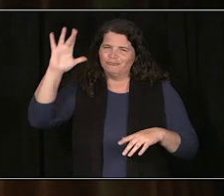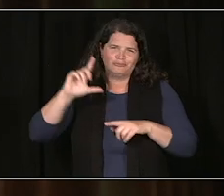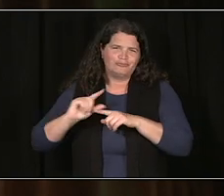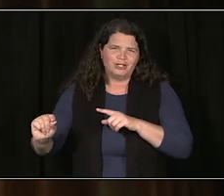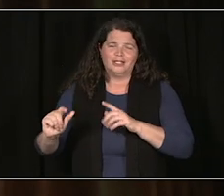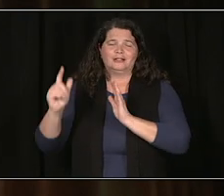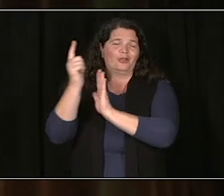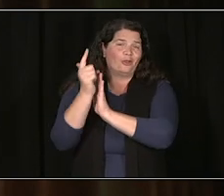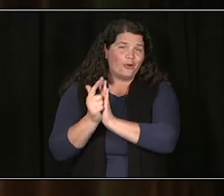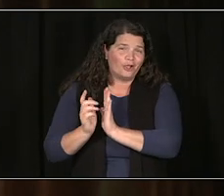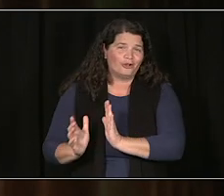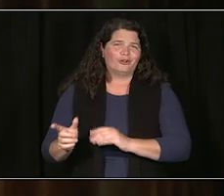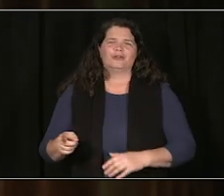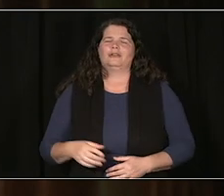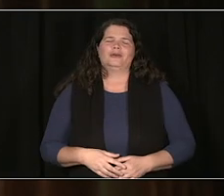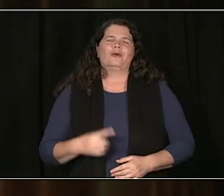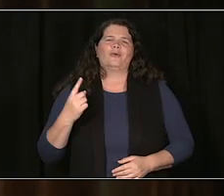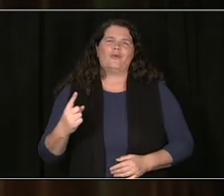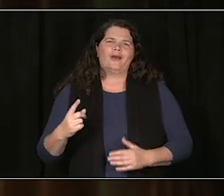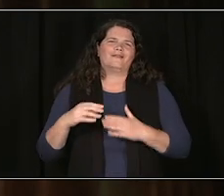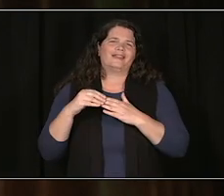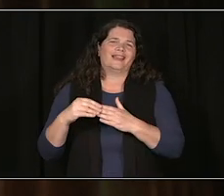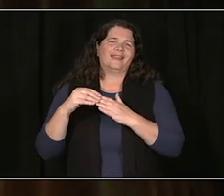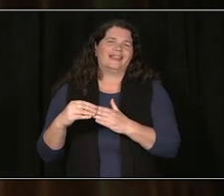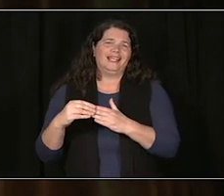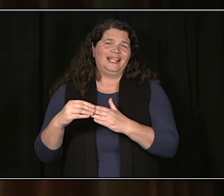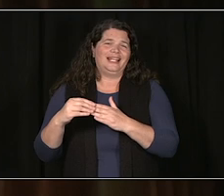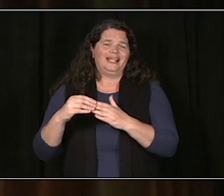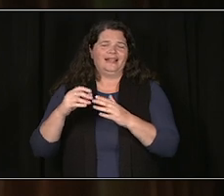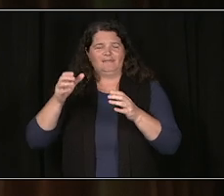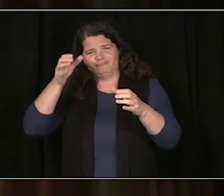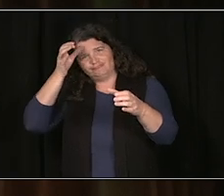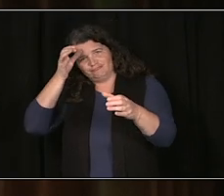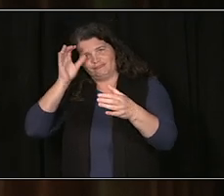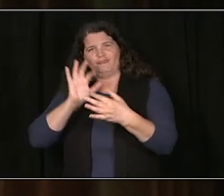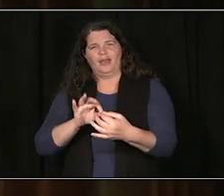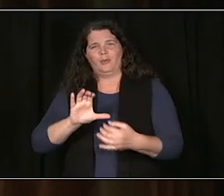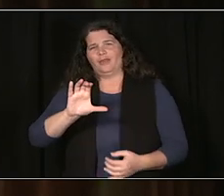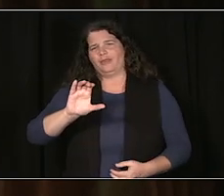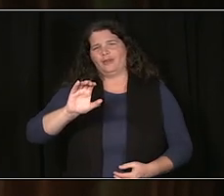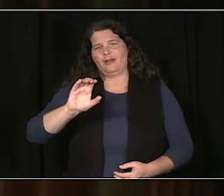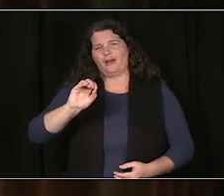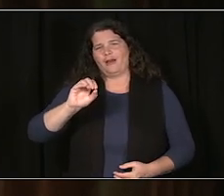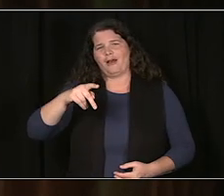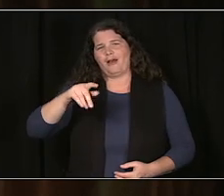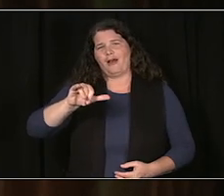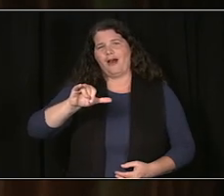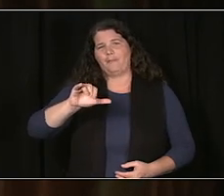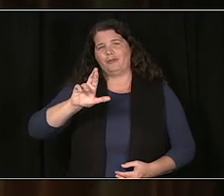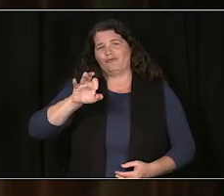brilliant lawyer. She's one of the world's leading authorities on copyright, Karen Temple. She's the head